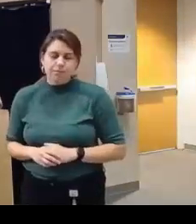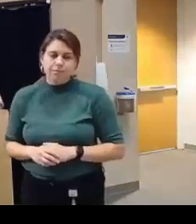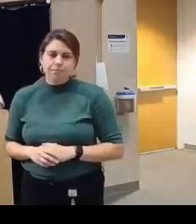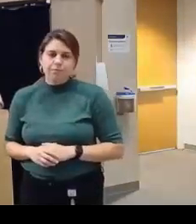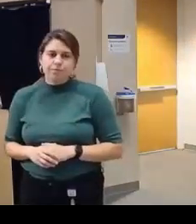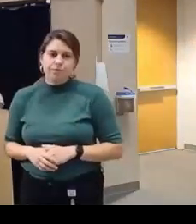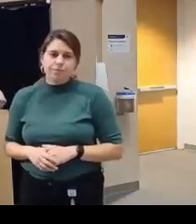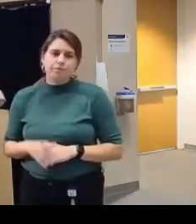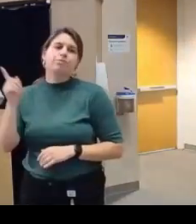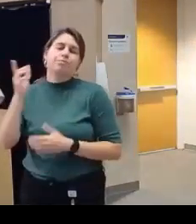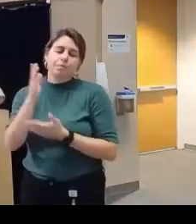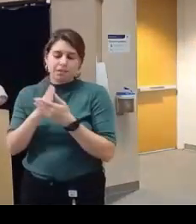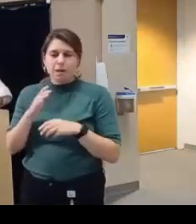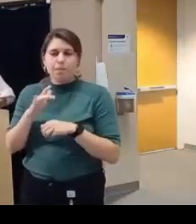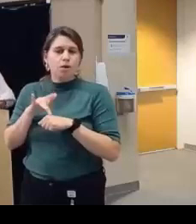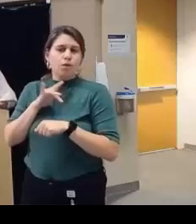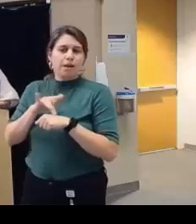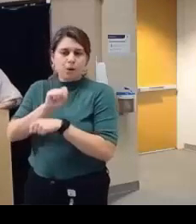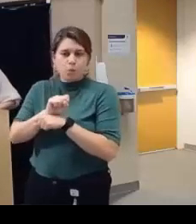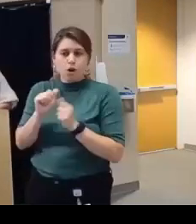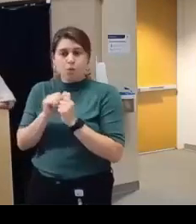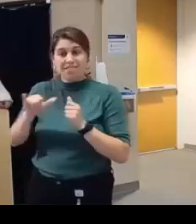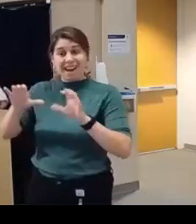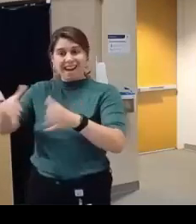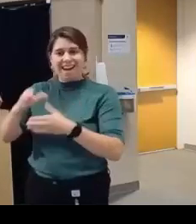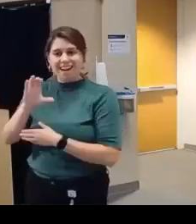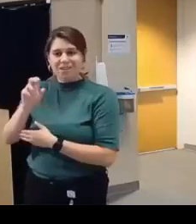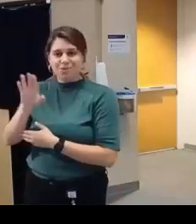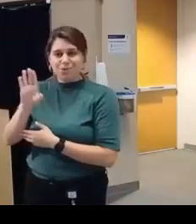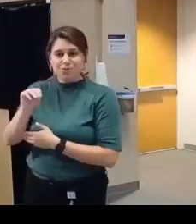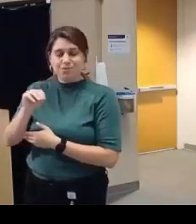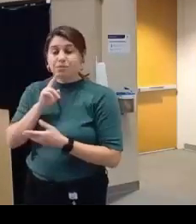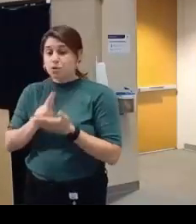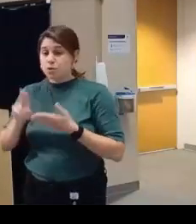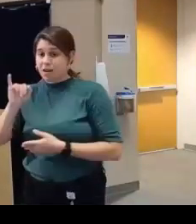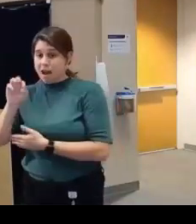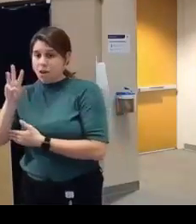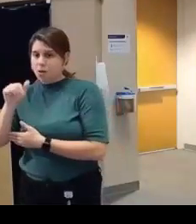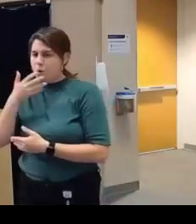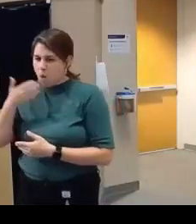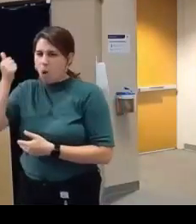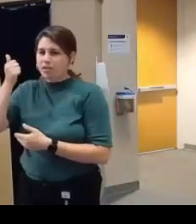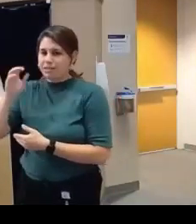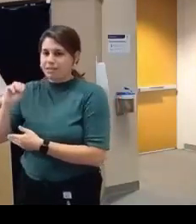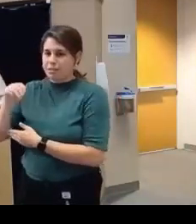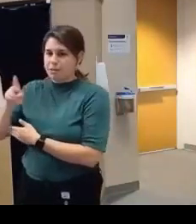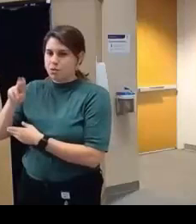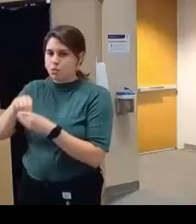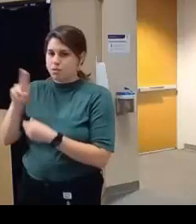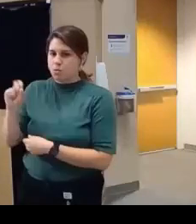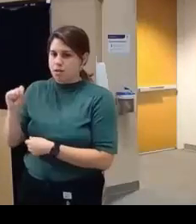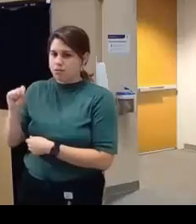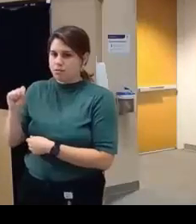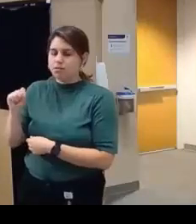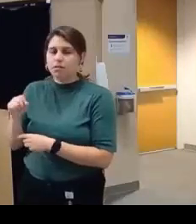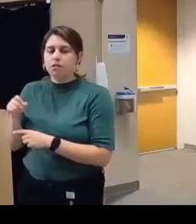And here's some of the preliminary work that we did with the consortium. So the University of Iowa is the oldest med psych unit that we know of in the States.